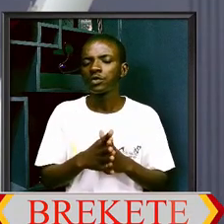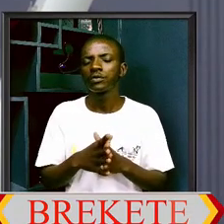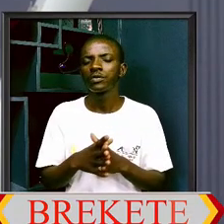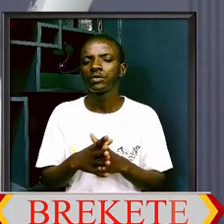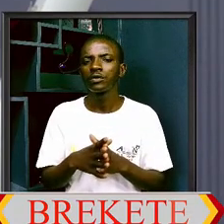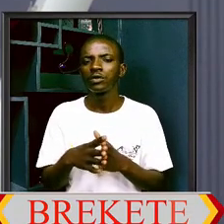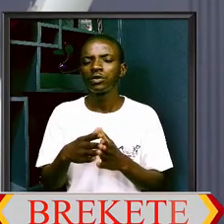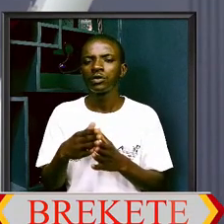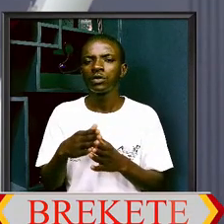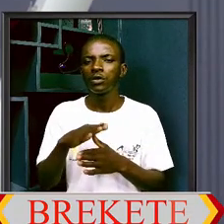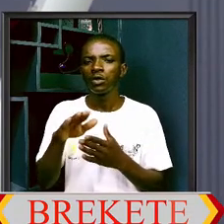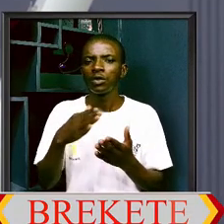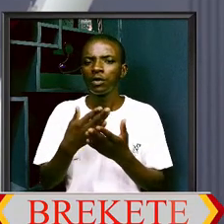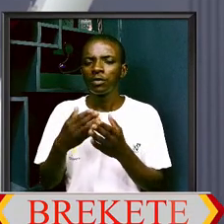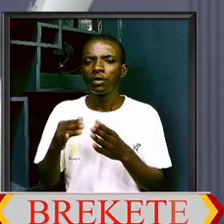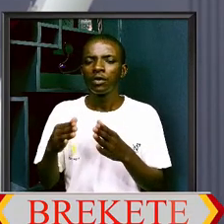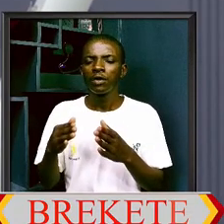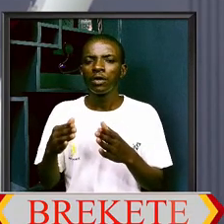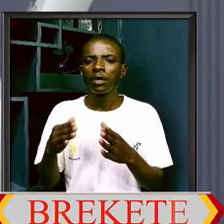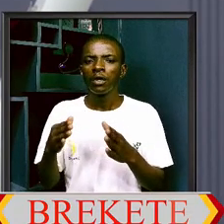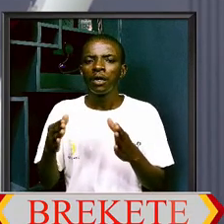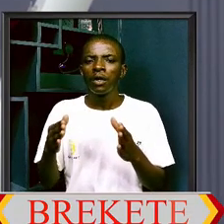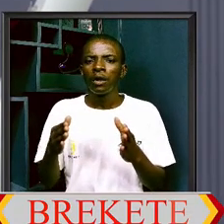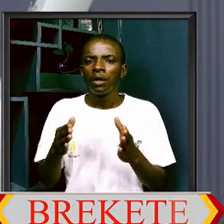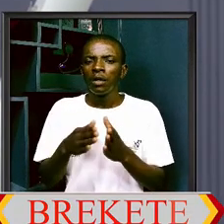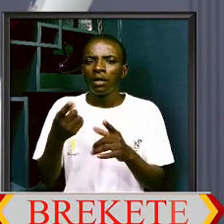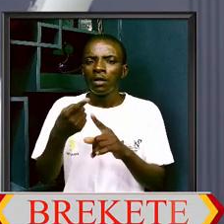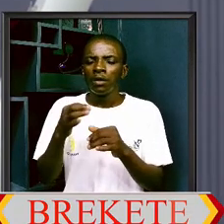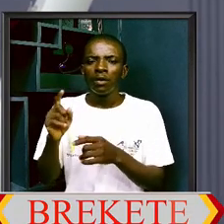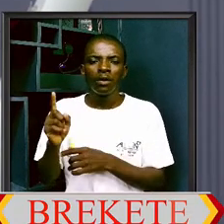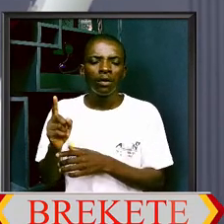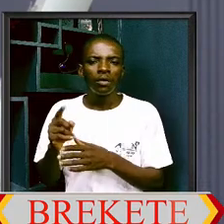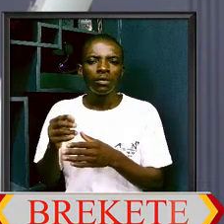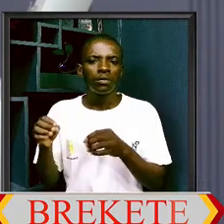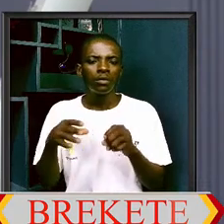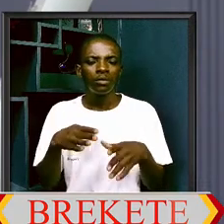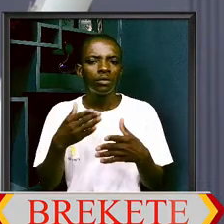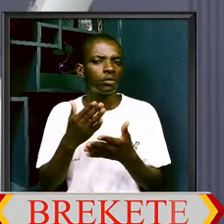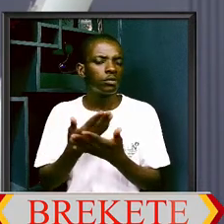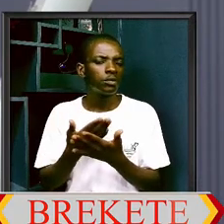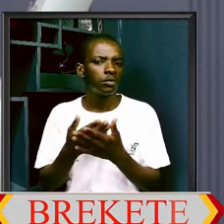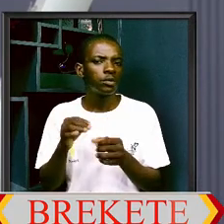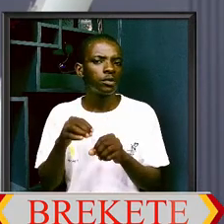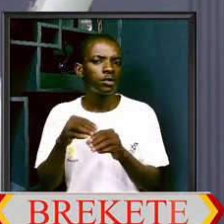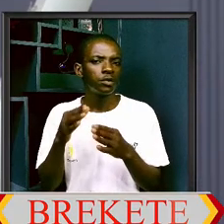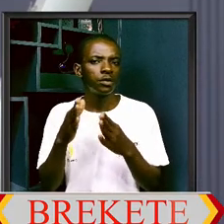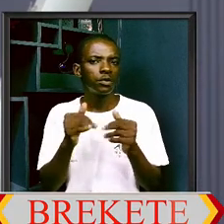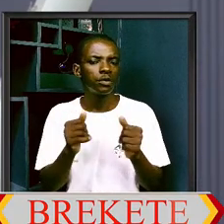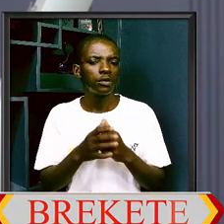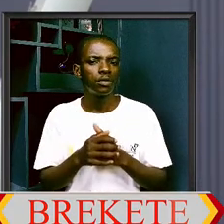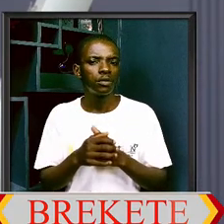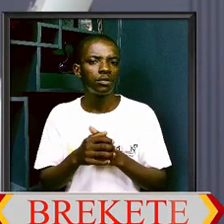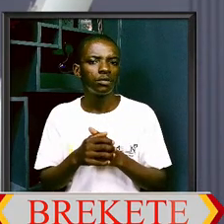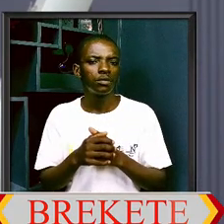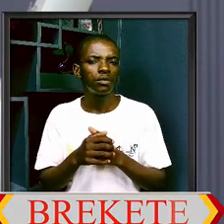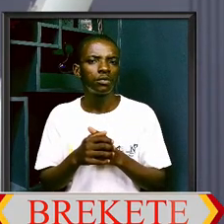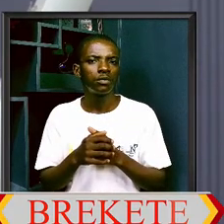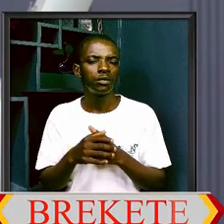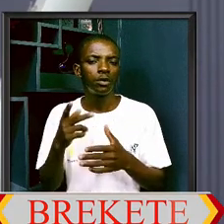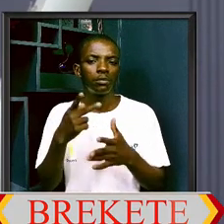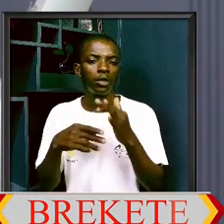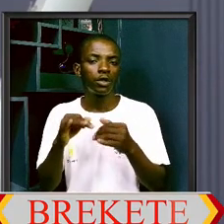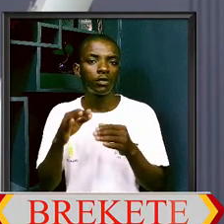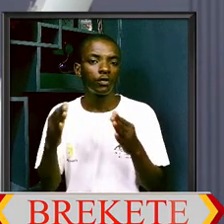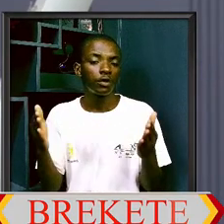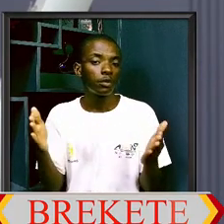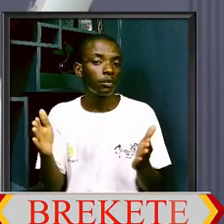of some of them that are Liv ask them did they collect money from people to put them in that house or not some of is part